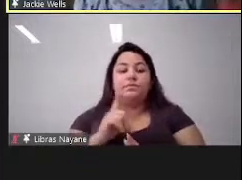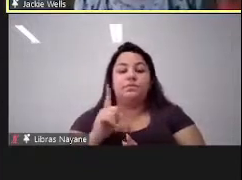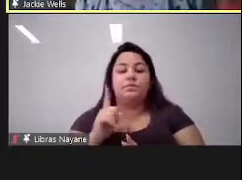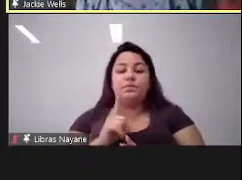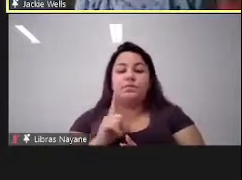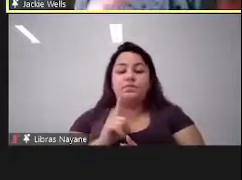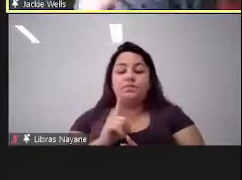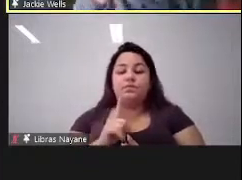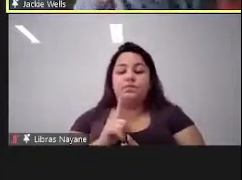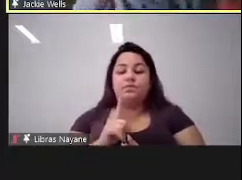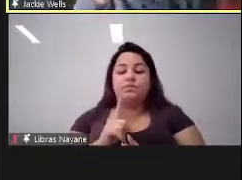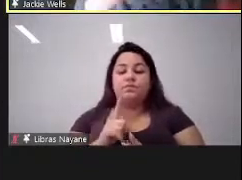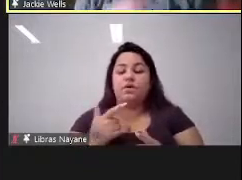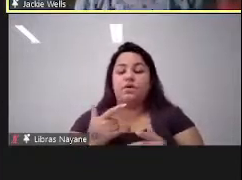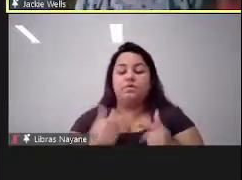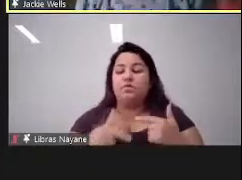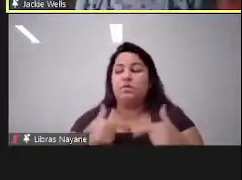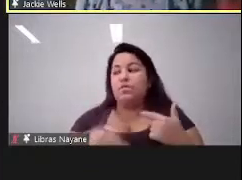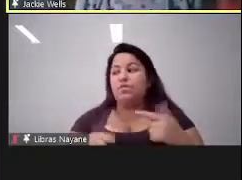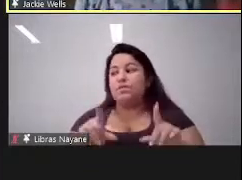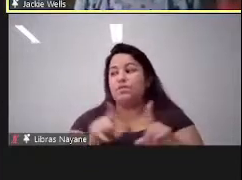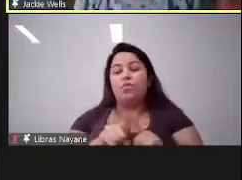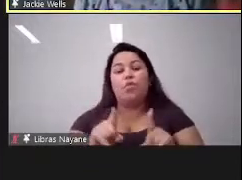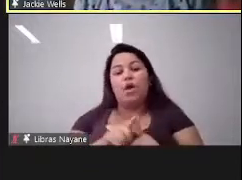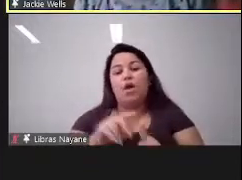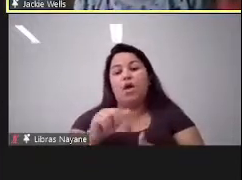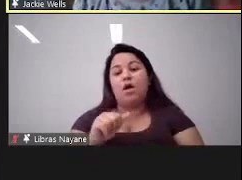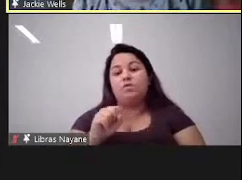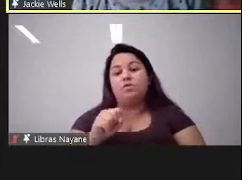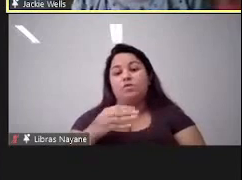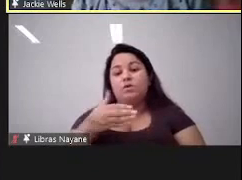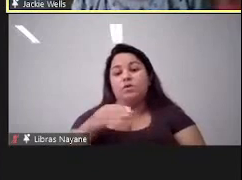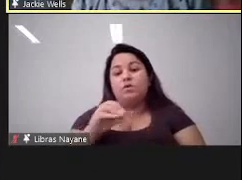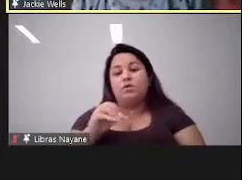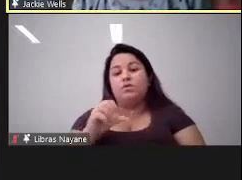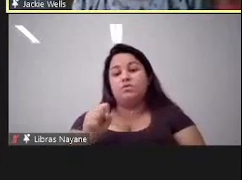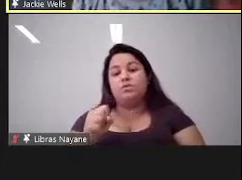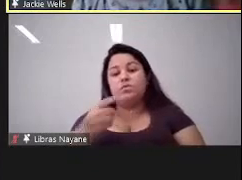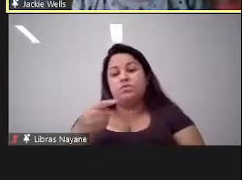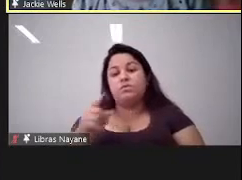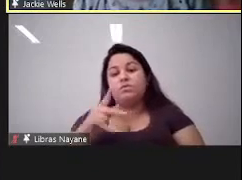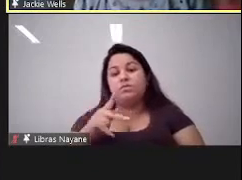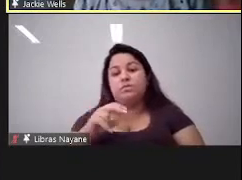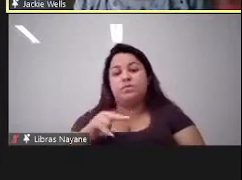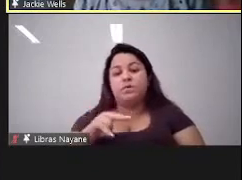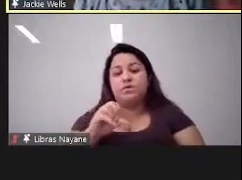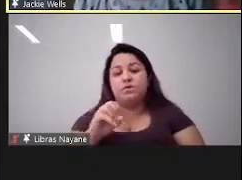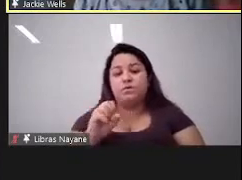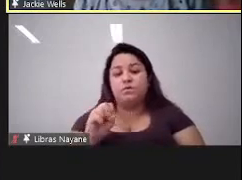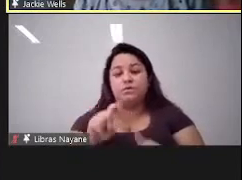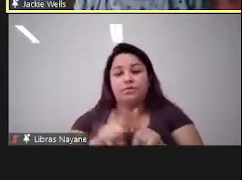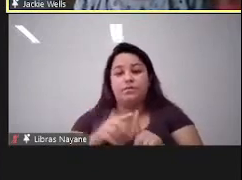the UK on this subject, and that's the PLSA. The PLSA is